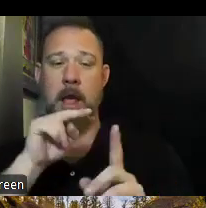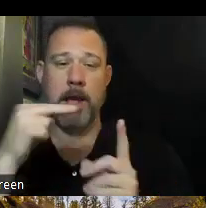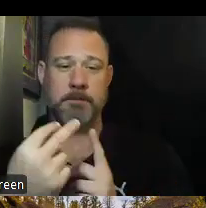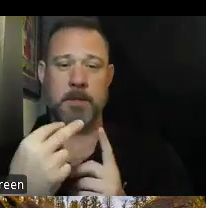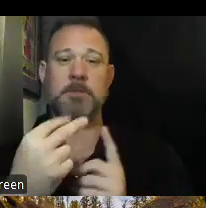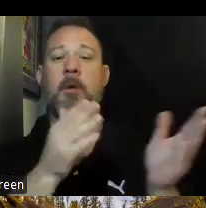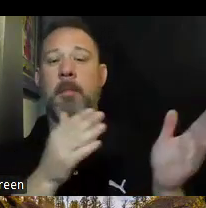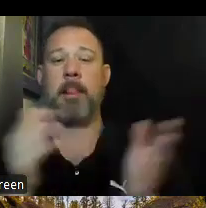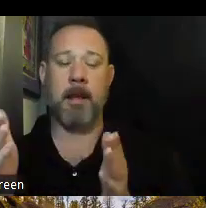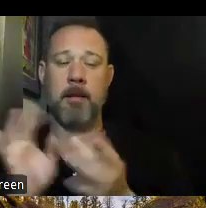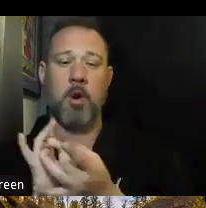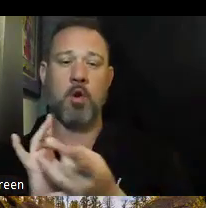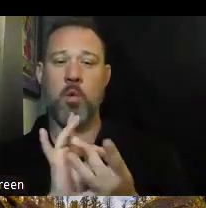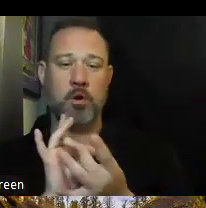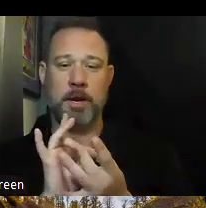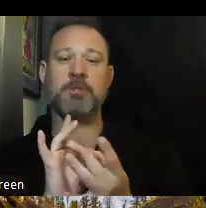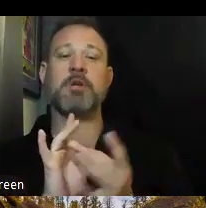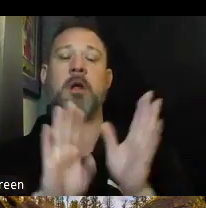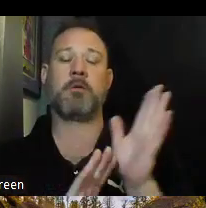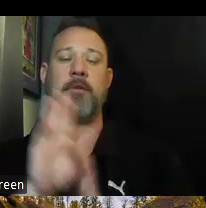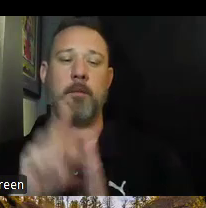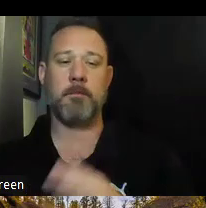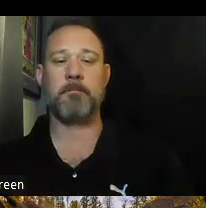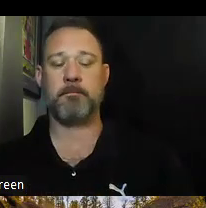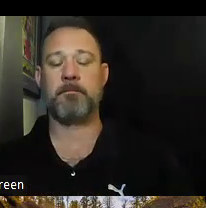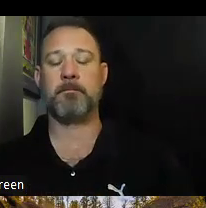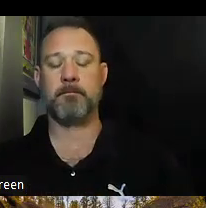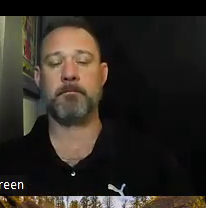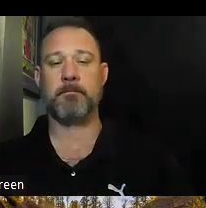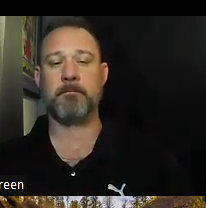planning, coordination, and program development.